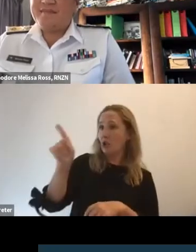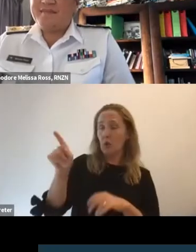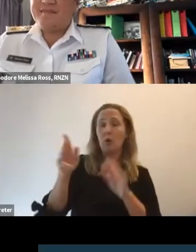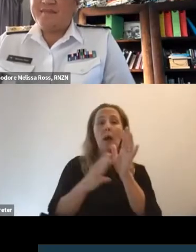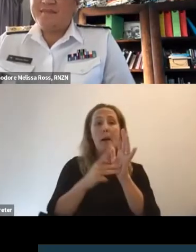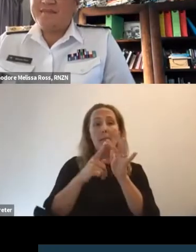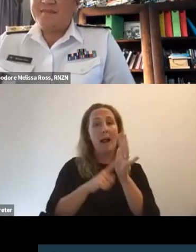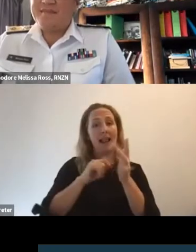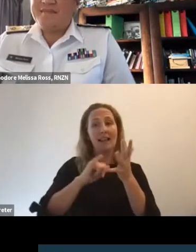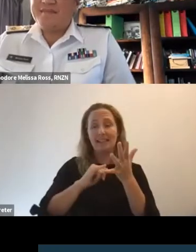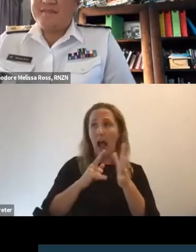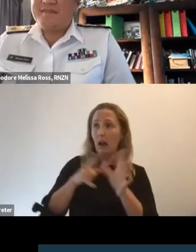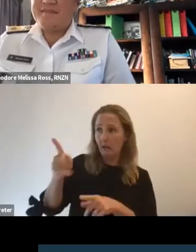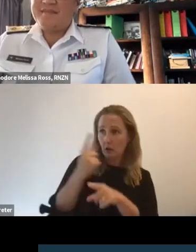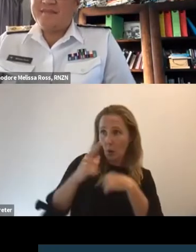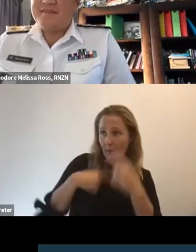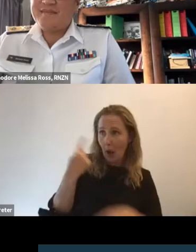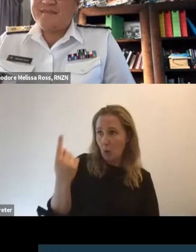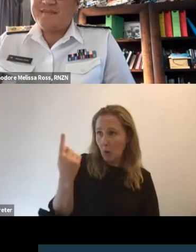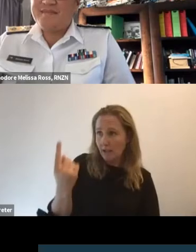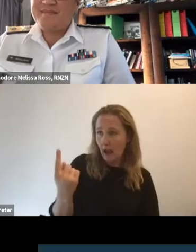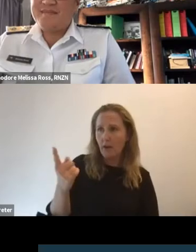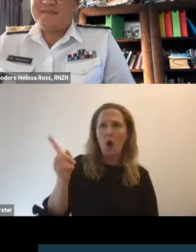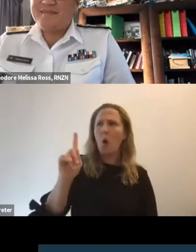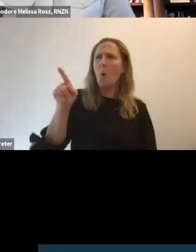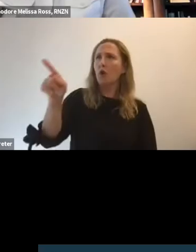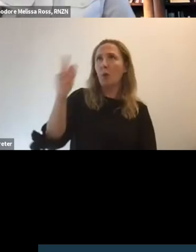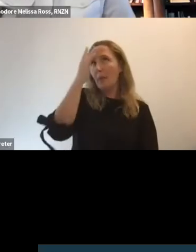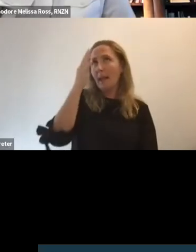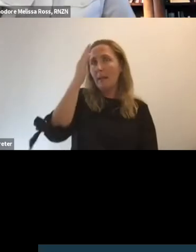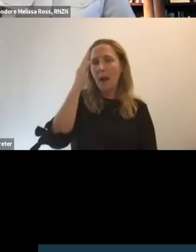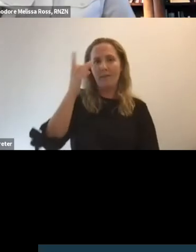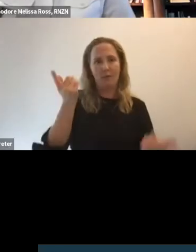words about yourself and what's on your mind for